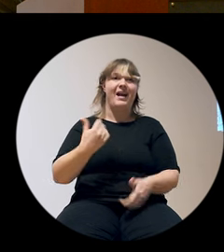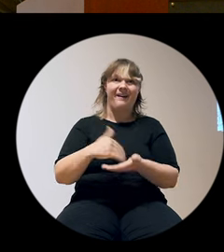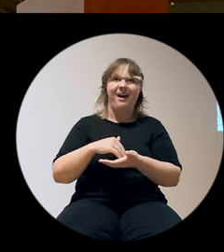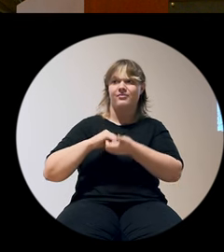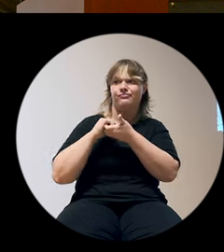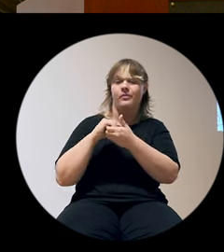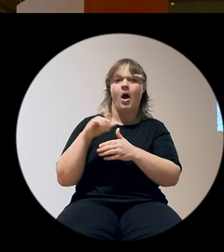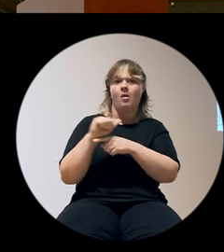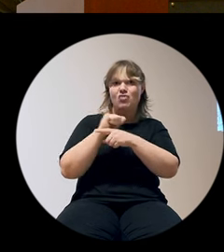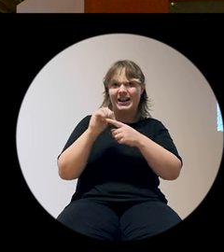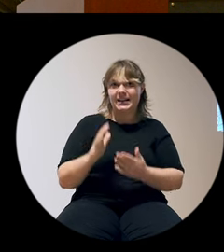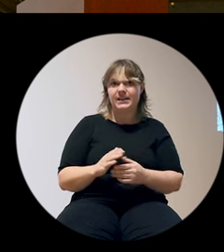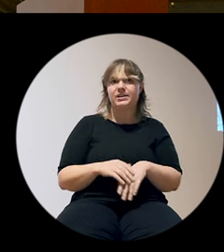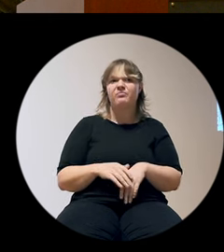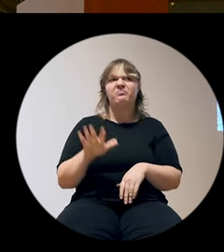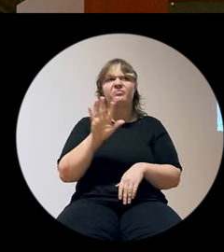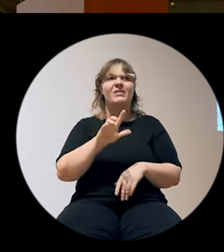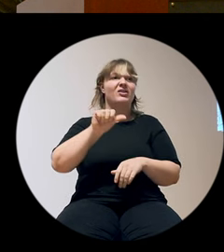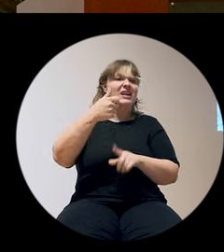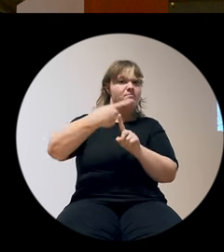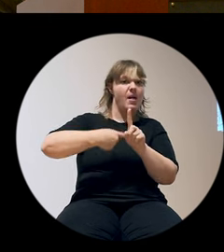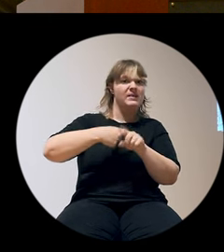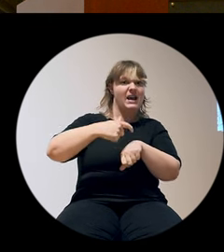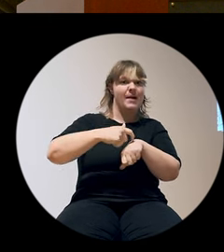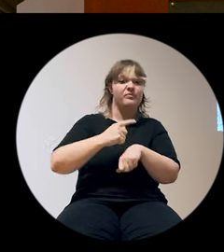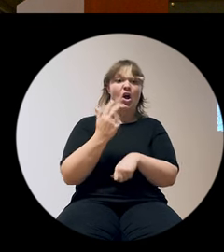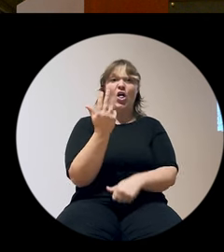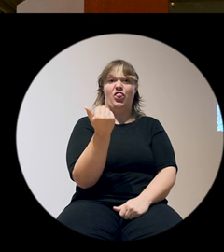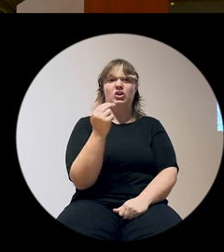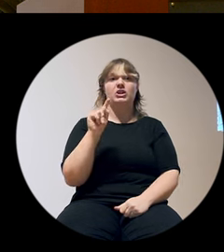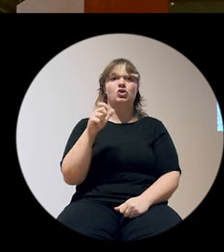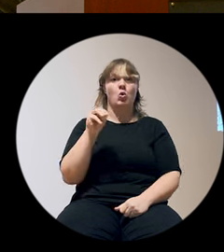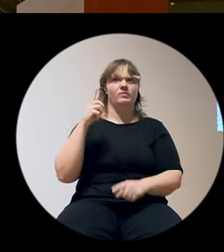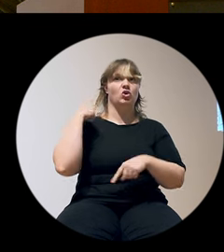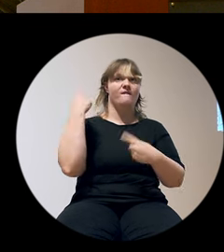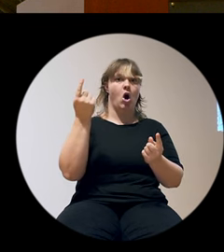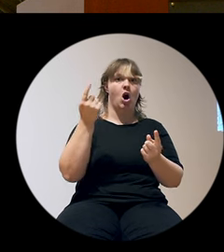apprentices, in about 10 months' time, 13 totems so far have been